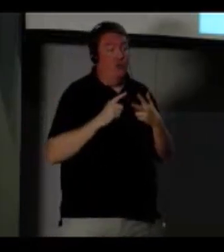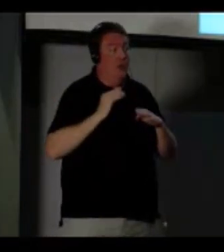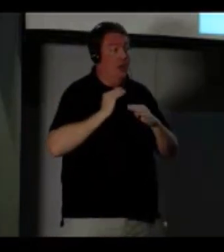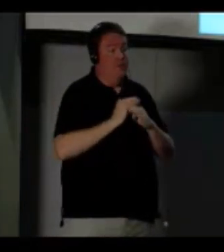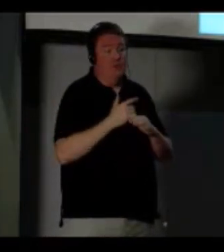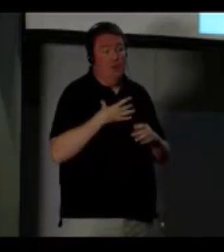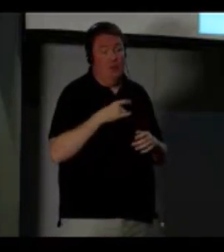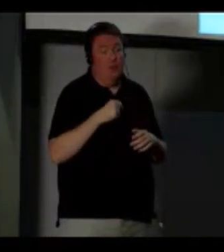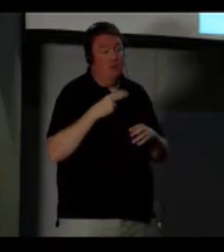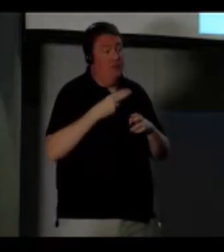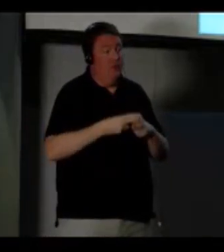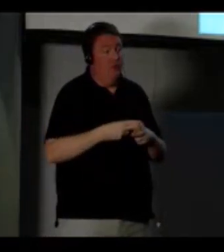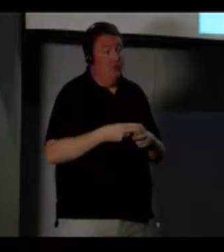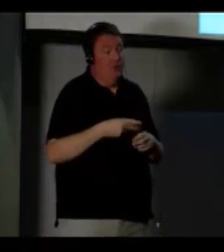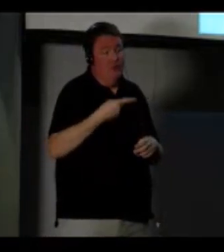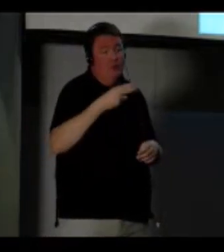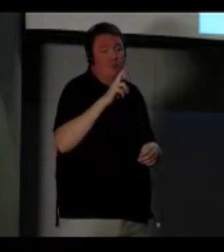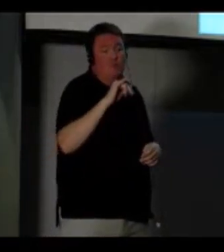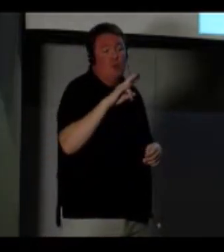mention is privacy.